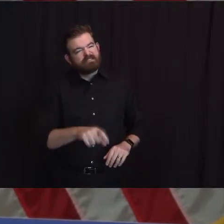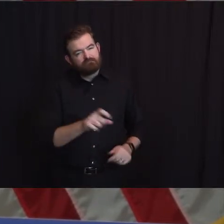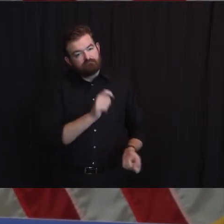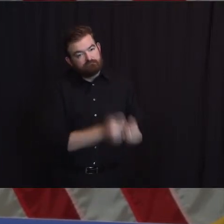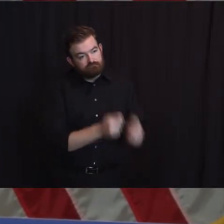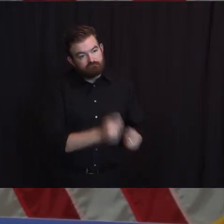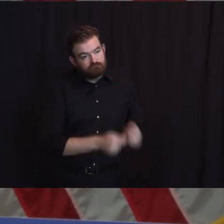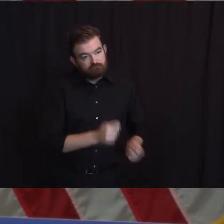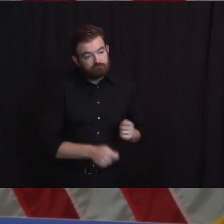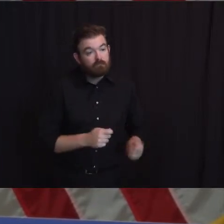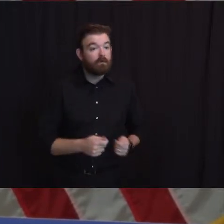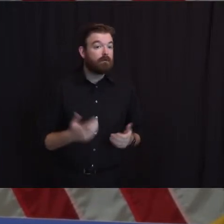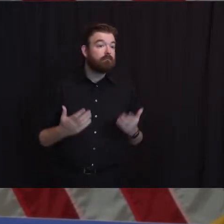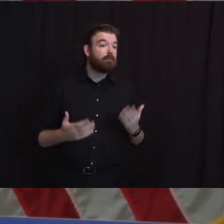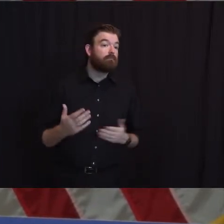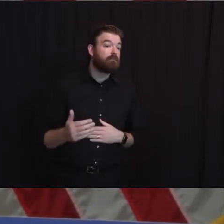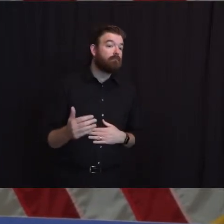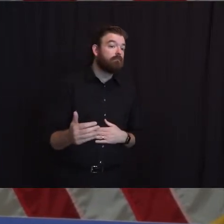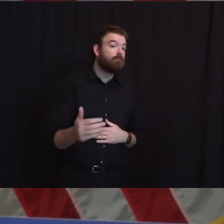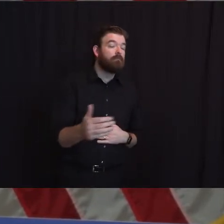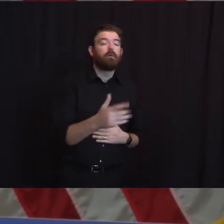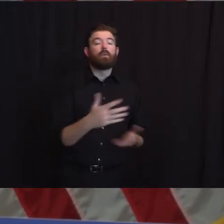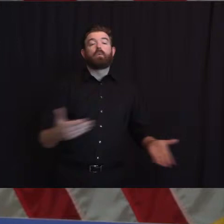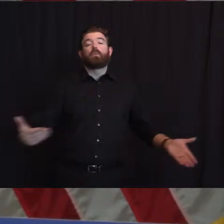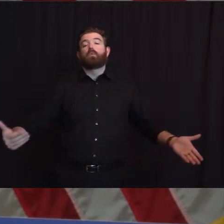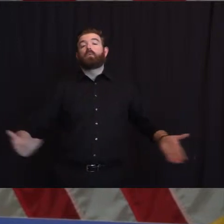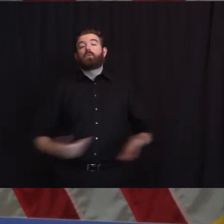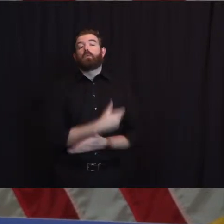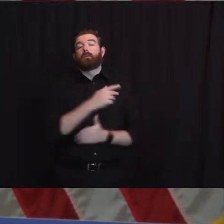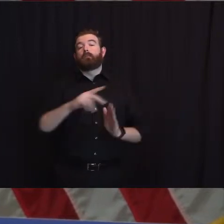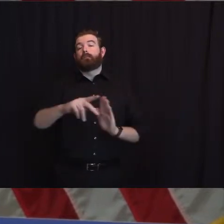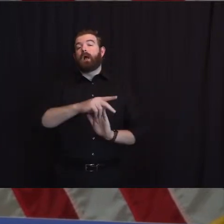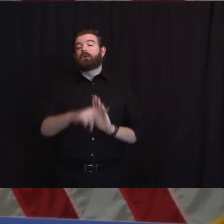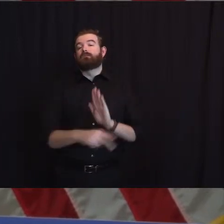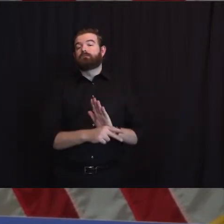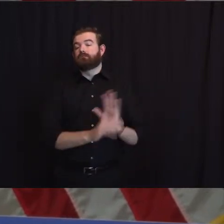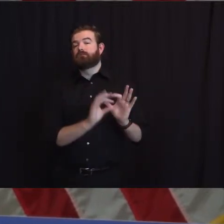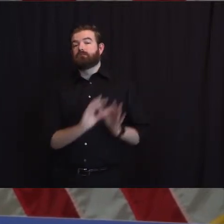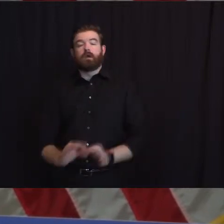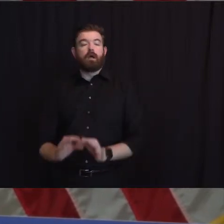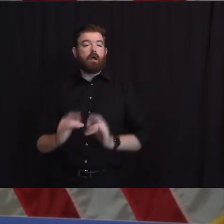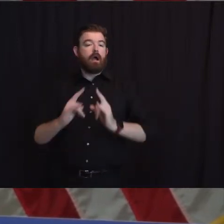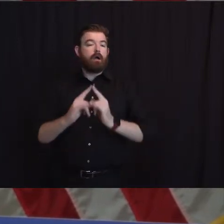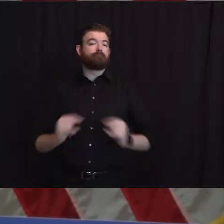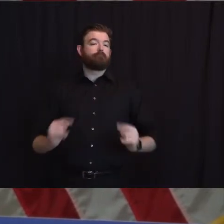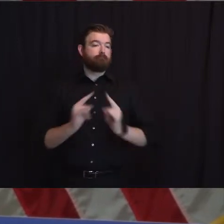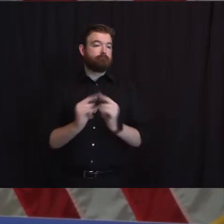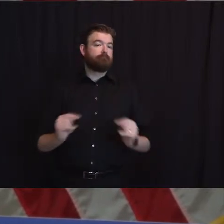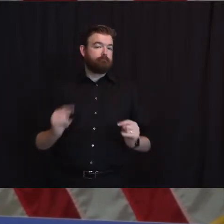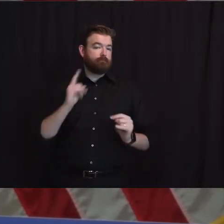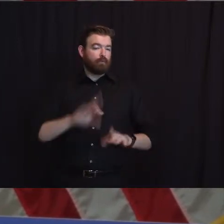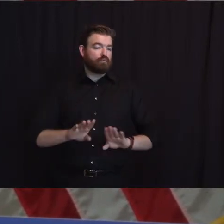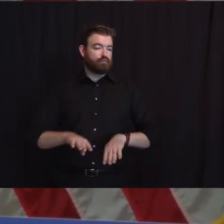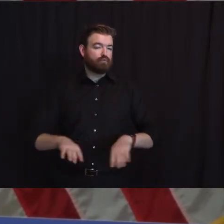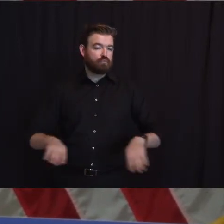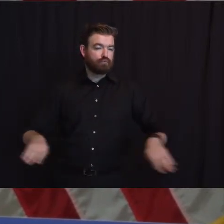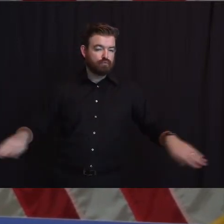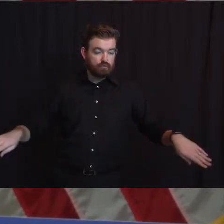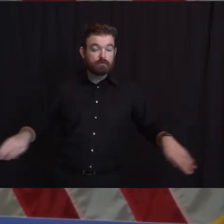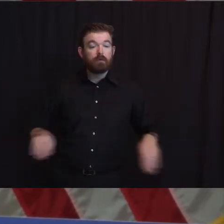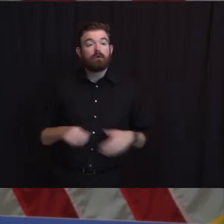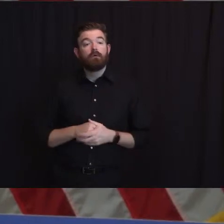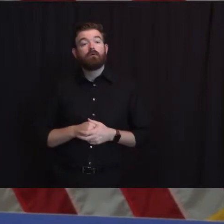new guidance for camps from the federal level, and I would say that might impact on what we say for camps in New